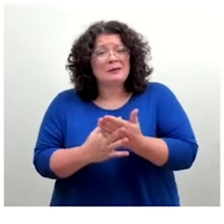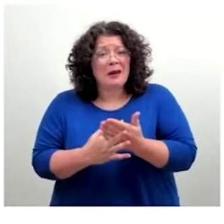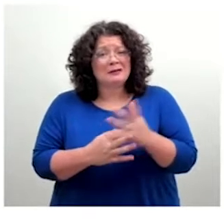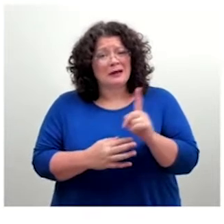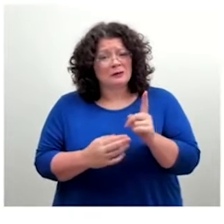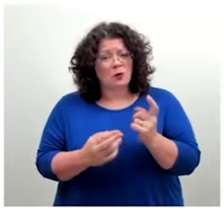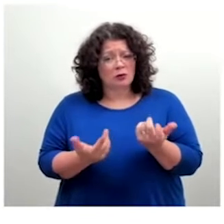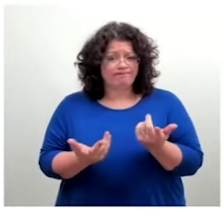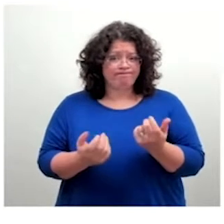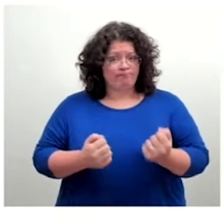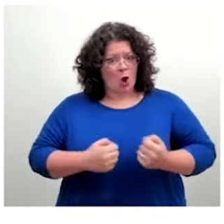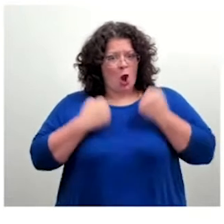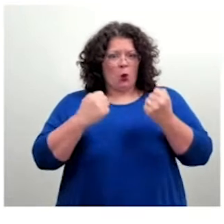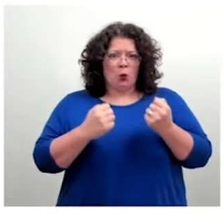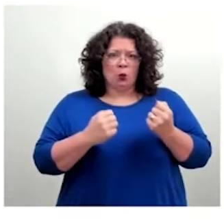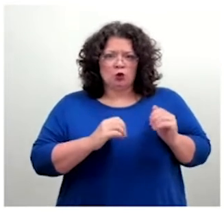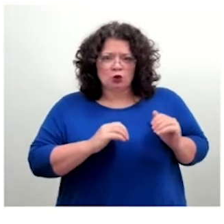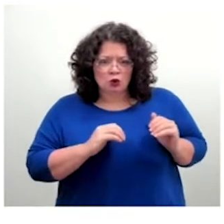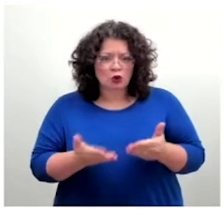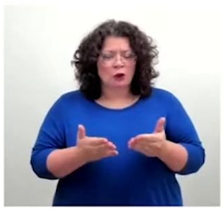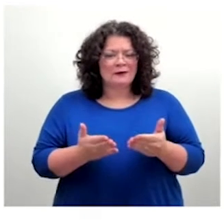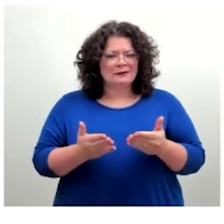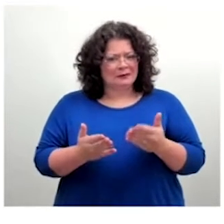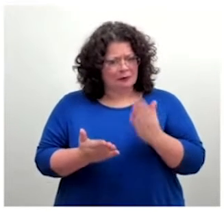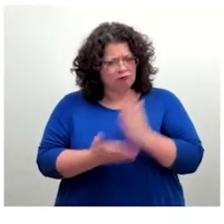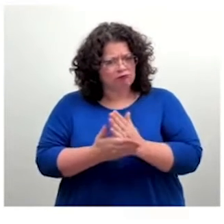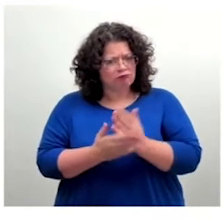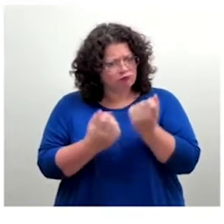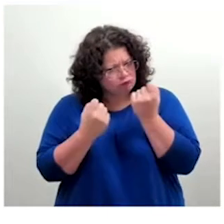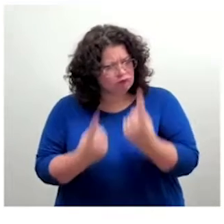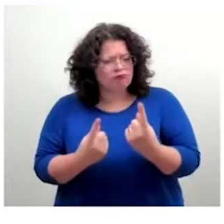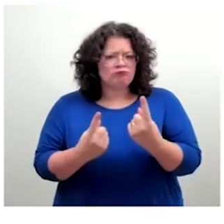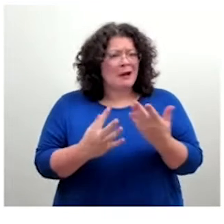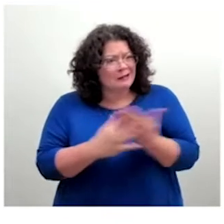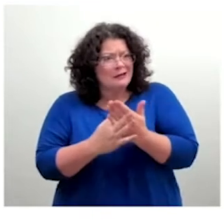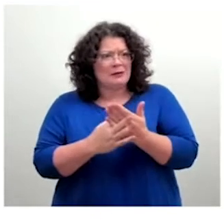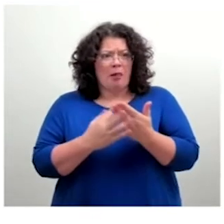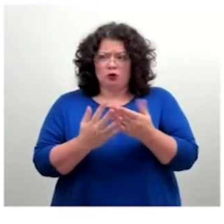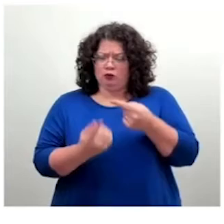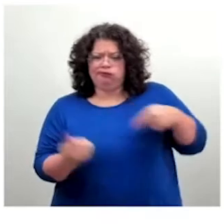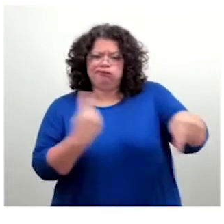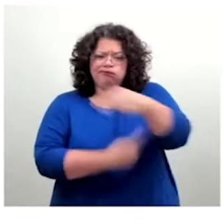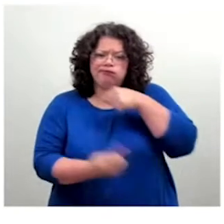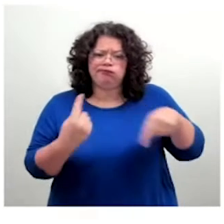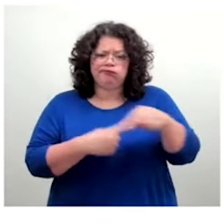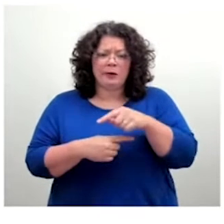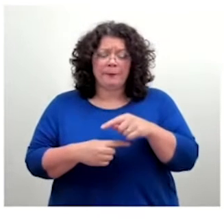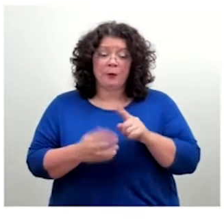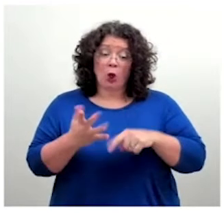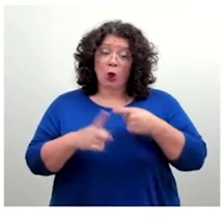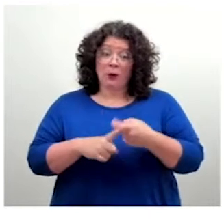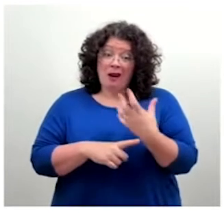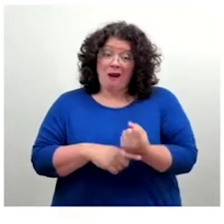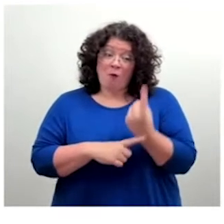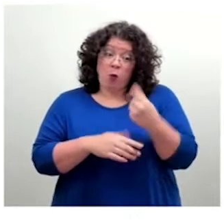public has to use government services. They don't have a choice about different providers for passports or for bulk waste collections from councils,